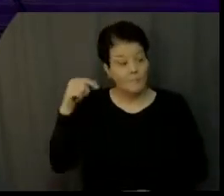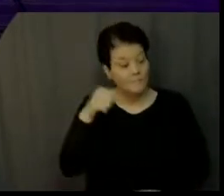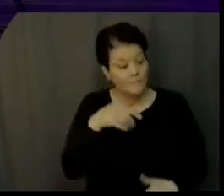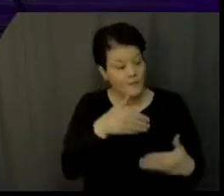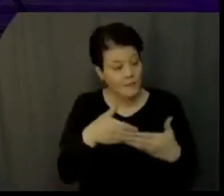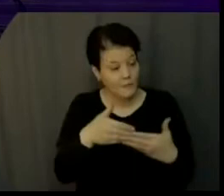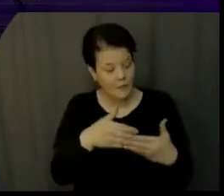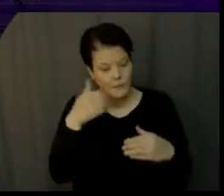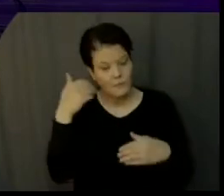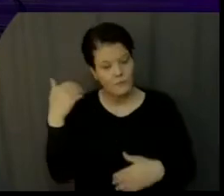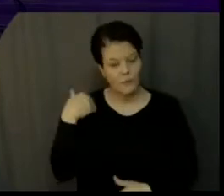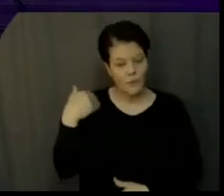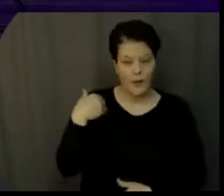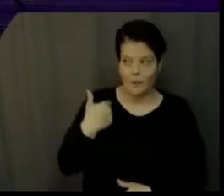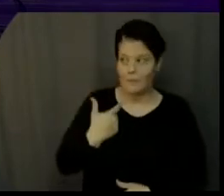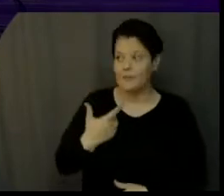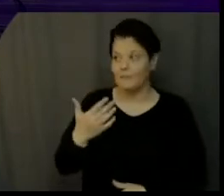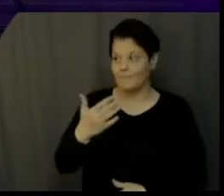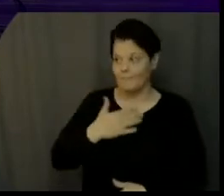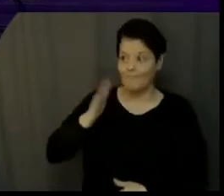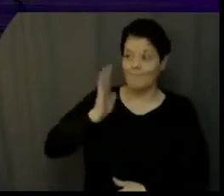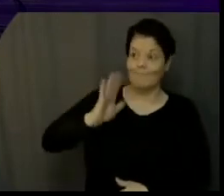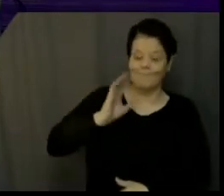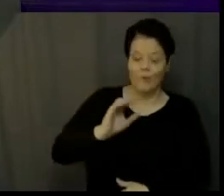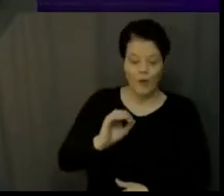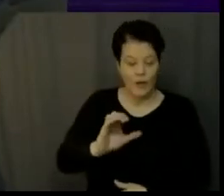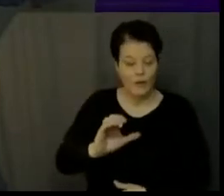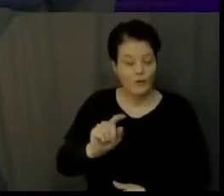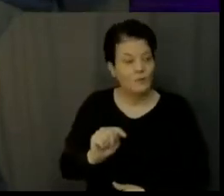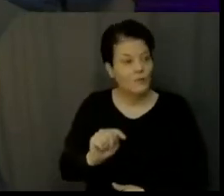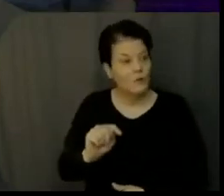about to graduate from high school, which is hard to believe,